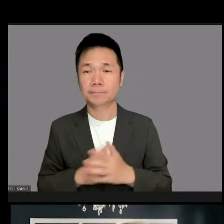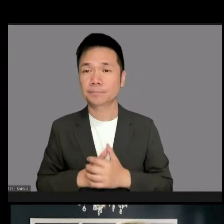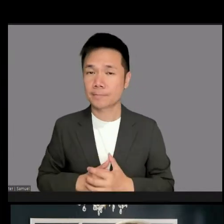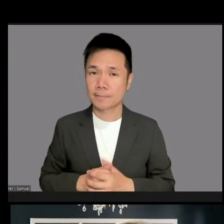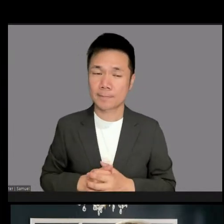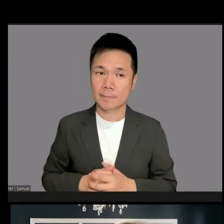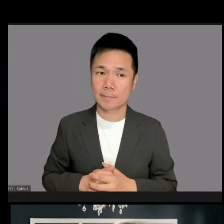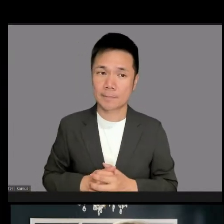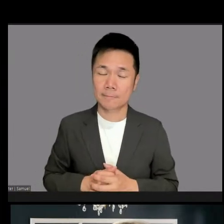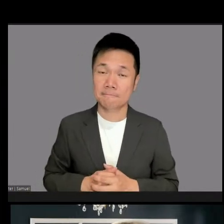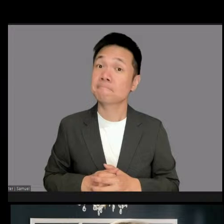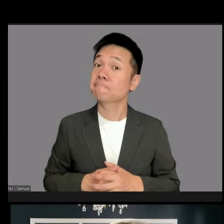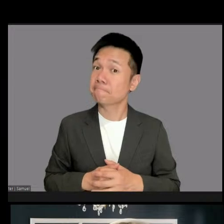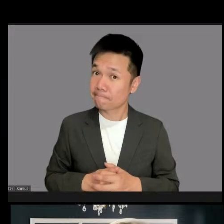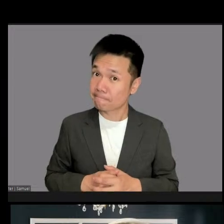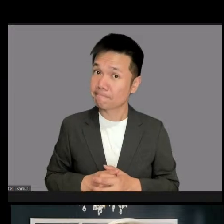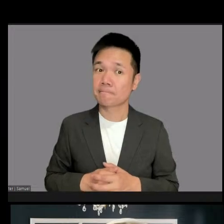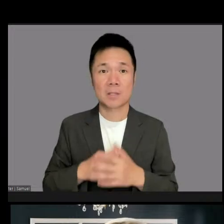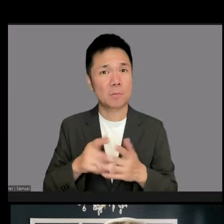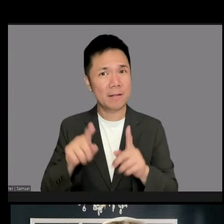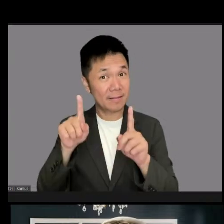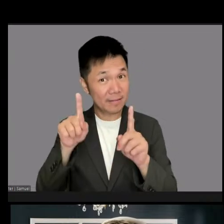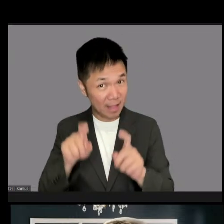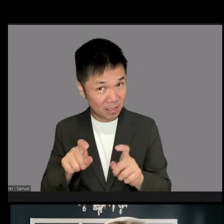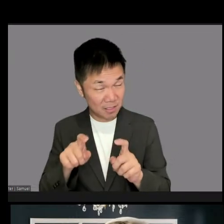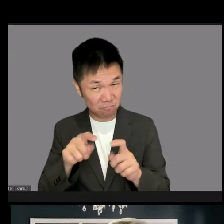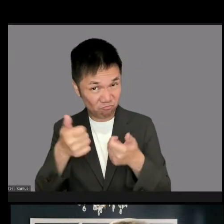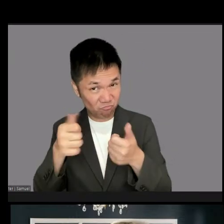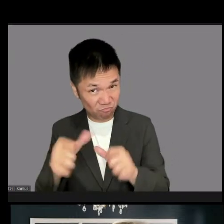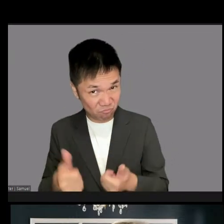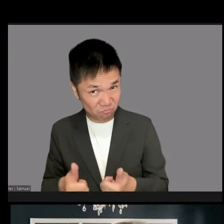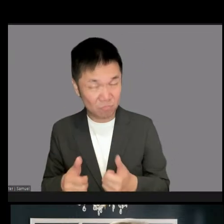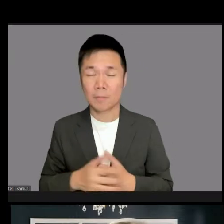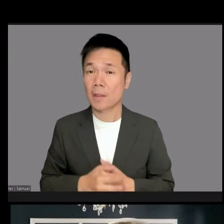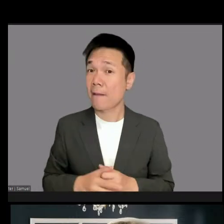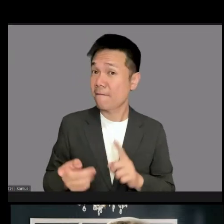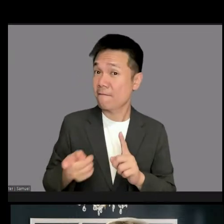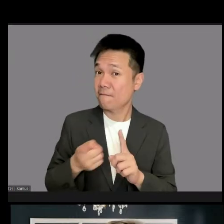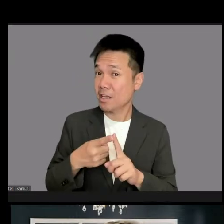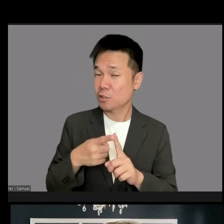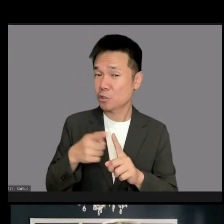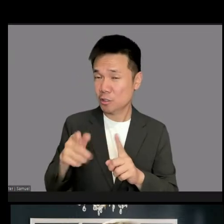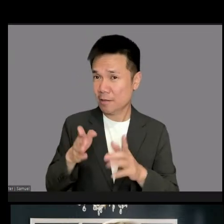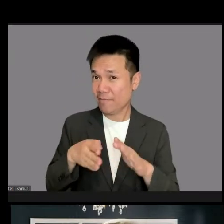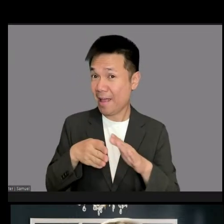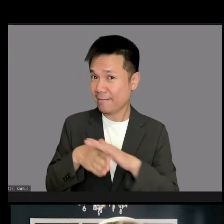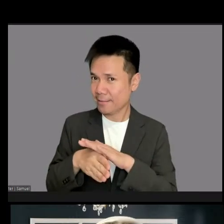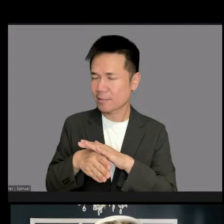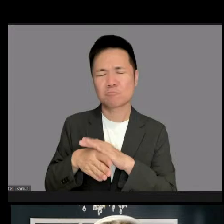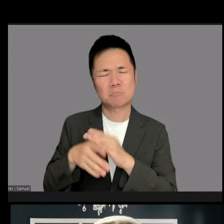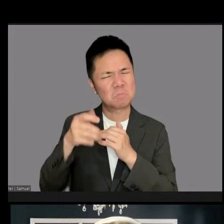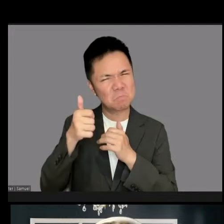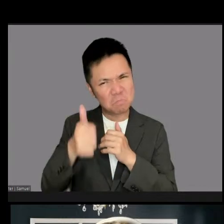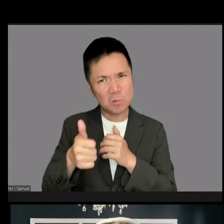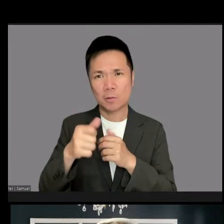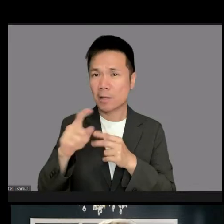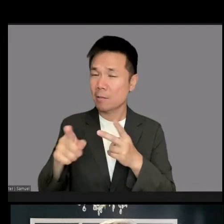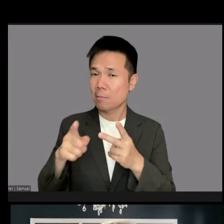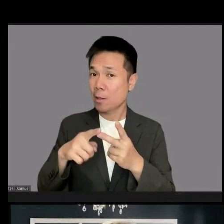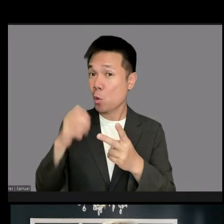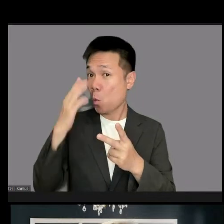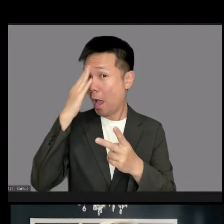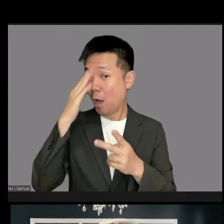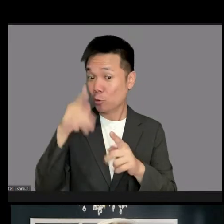course, to be able to manually test for those conditions means that you need to have access and to become familiar with those assistive